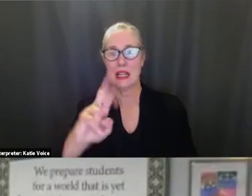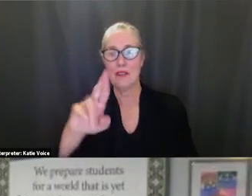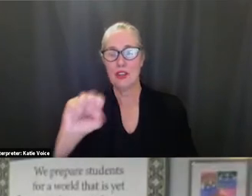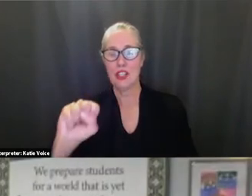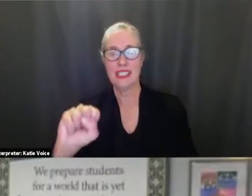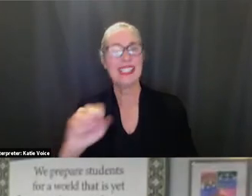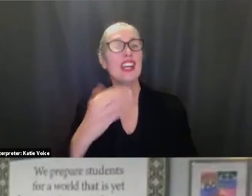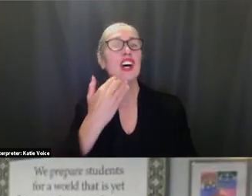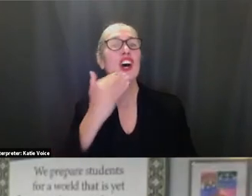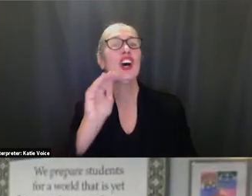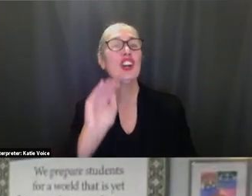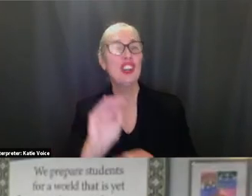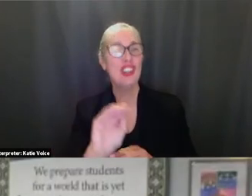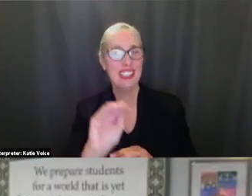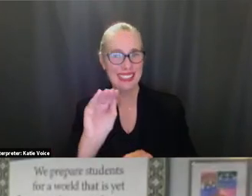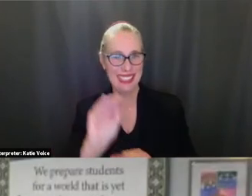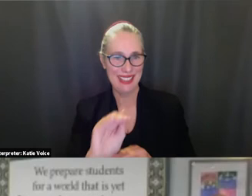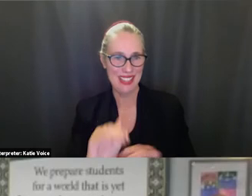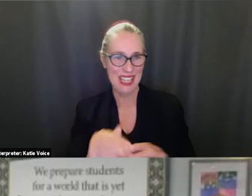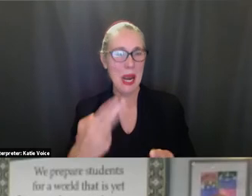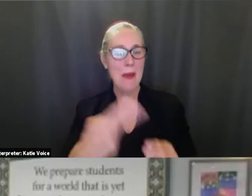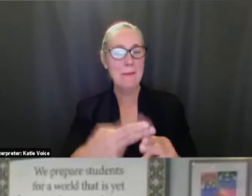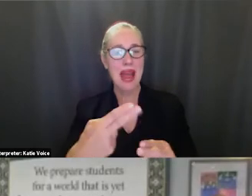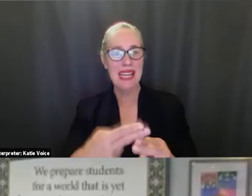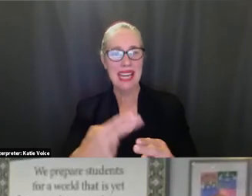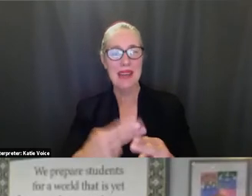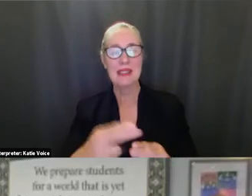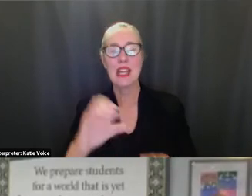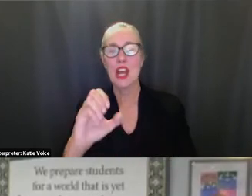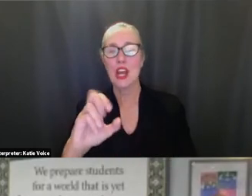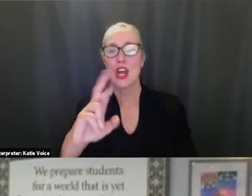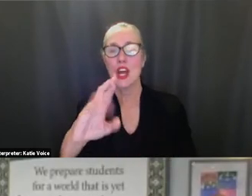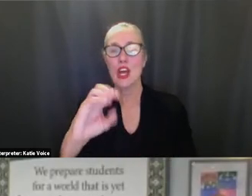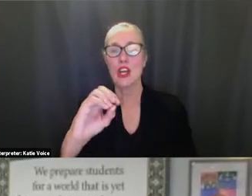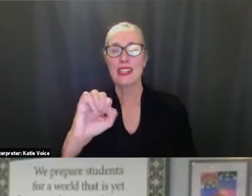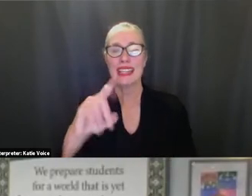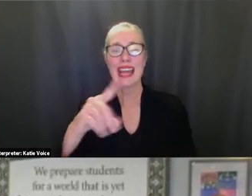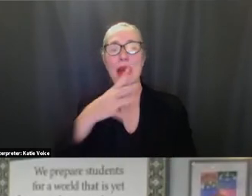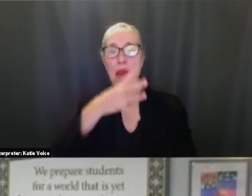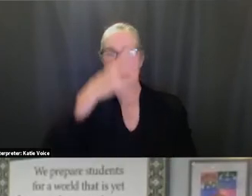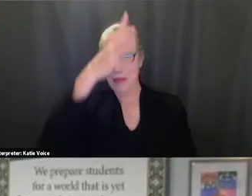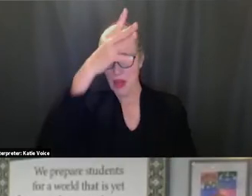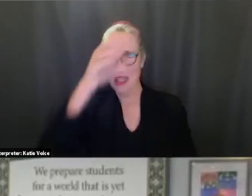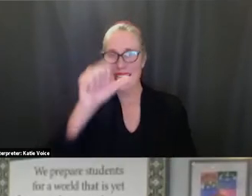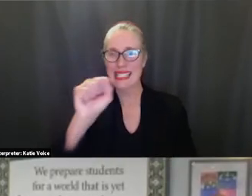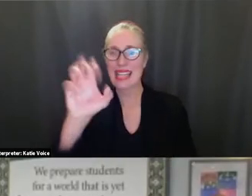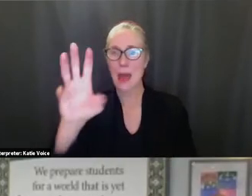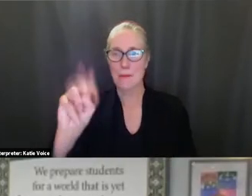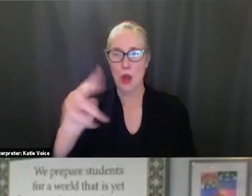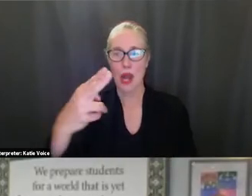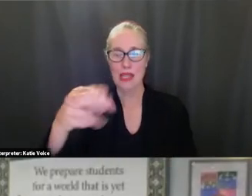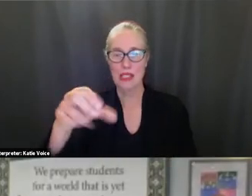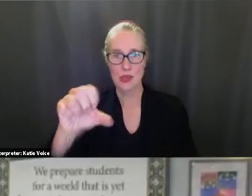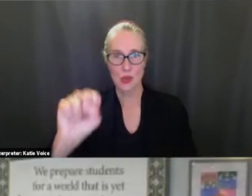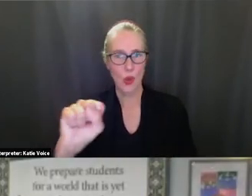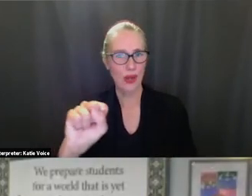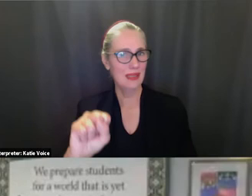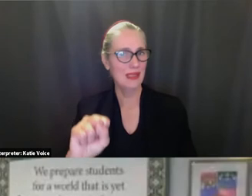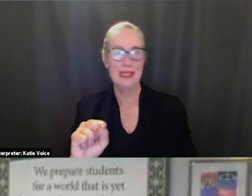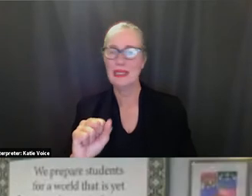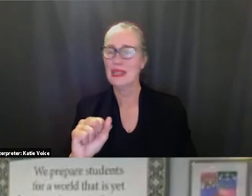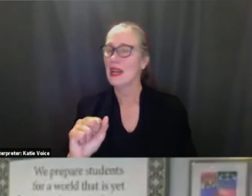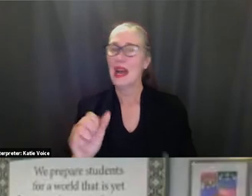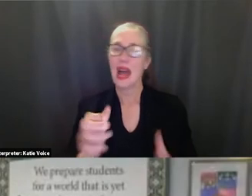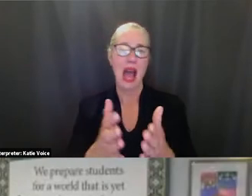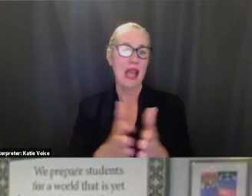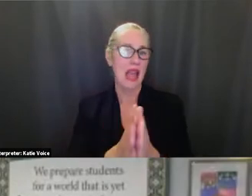good evening uh my name is christina silvers and i'm a parent at san marcos and i ask you not to run the contract for an